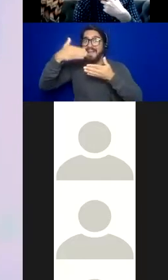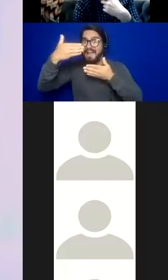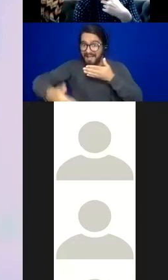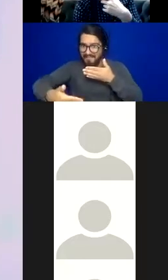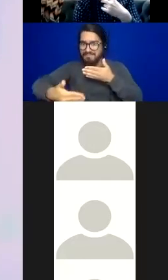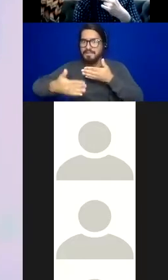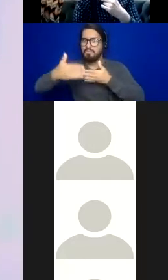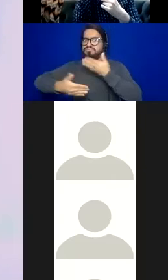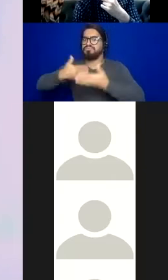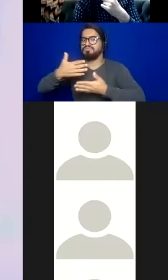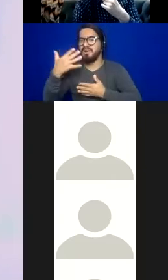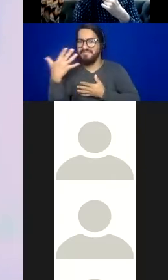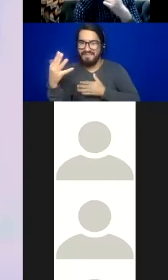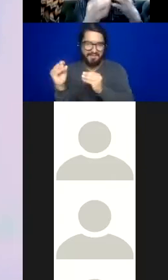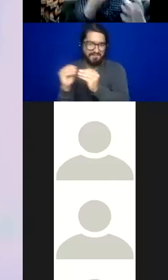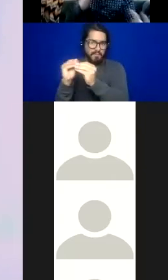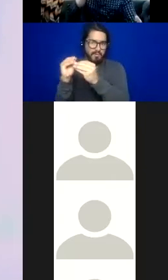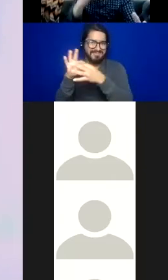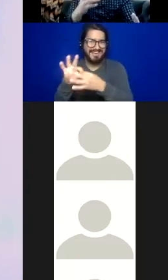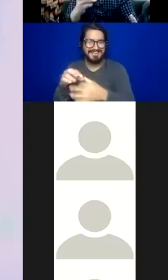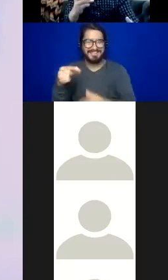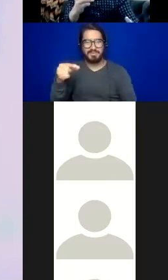related to gender. And